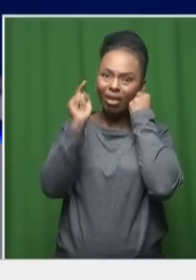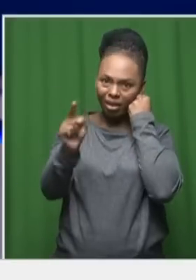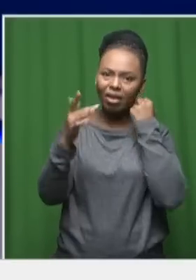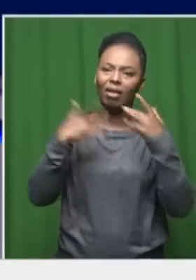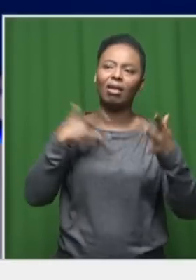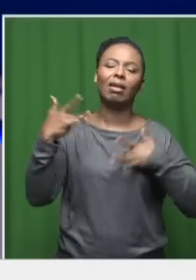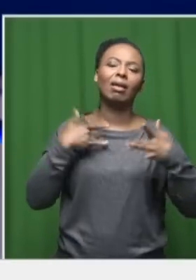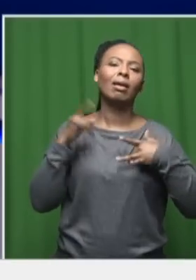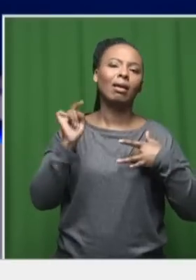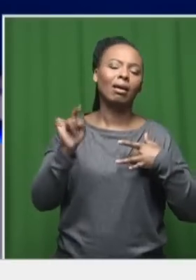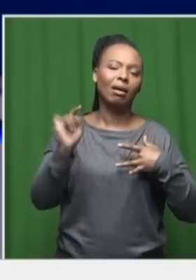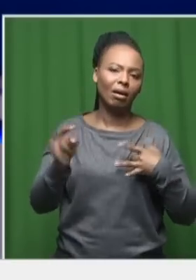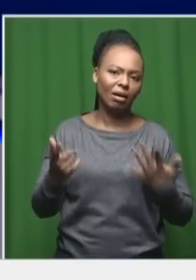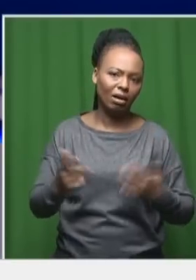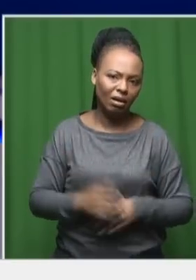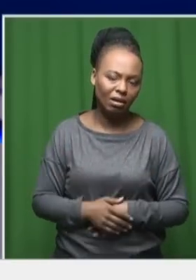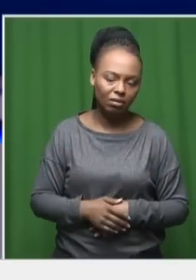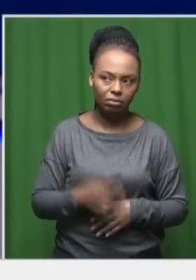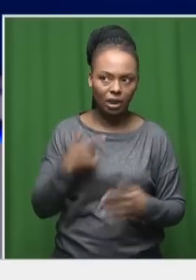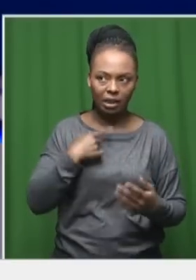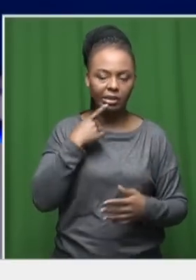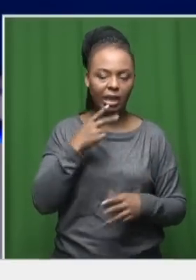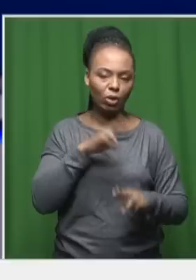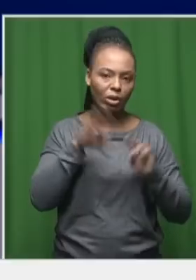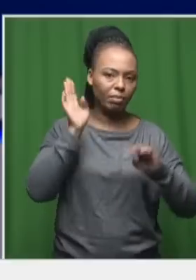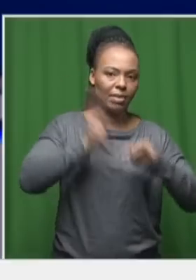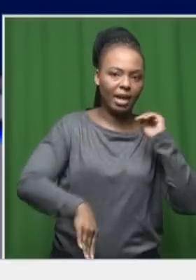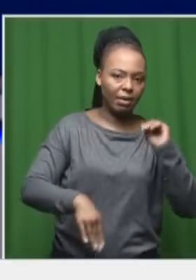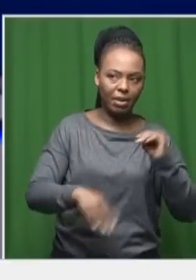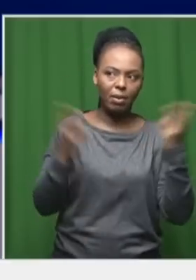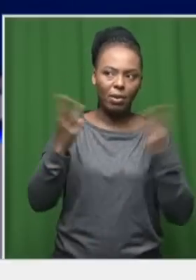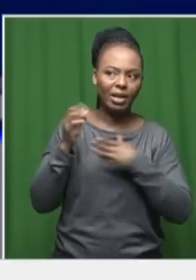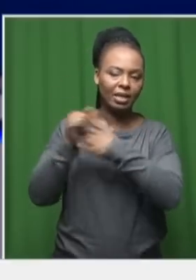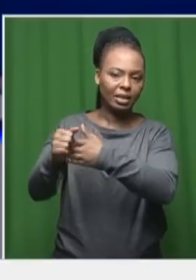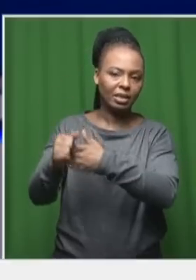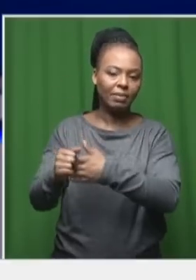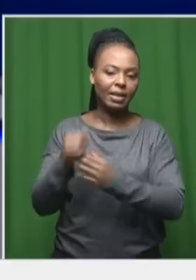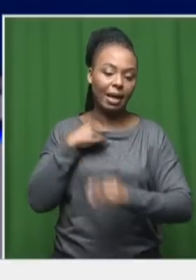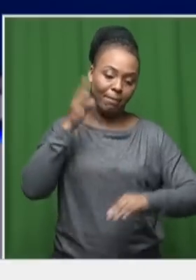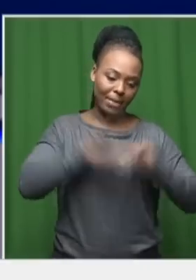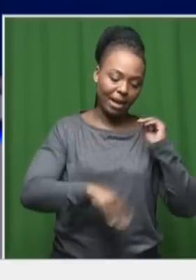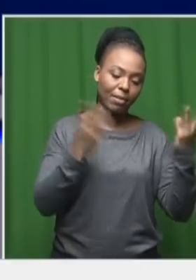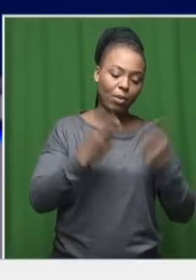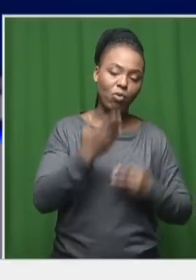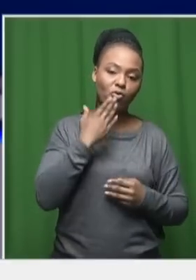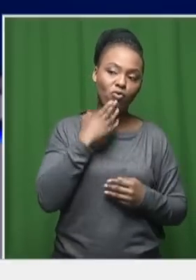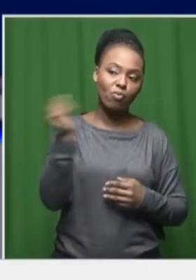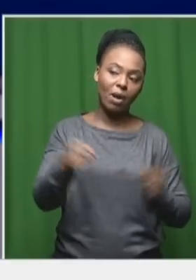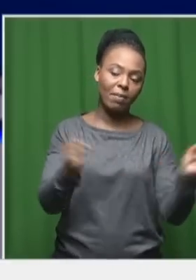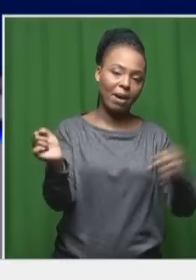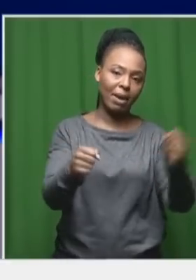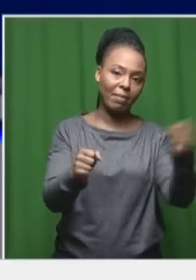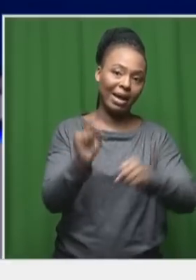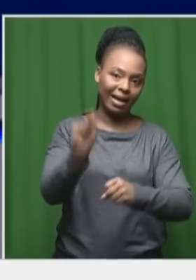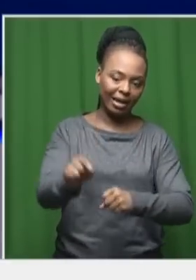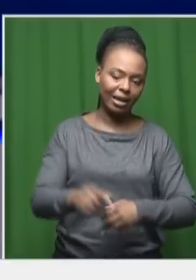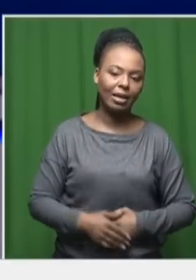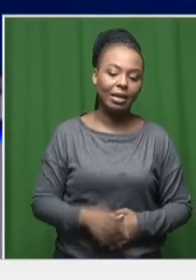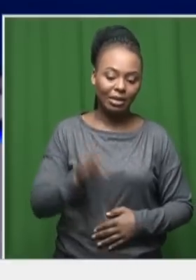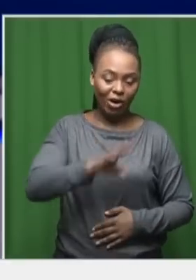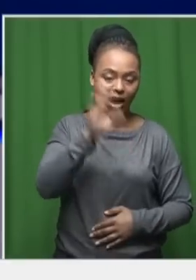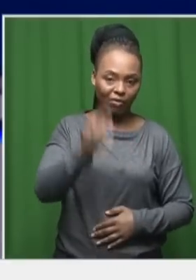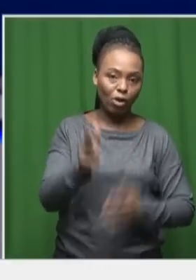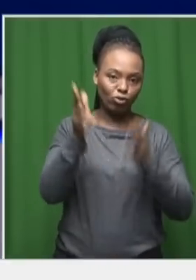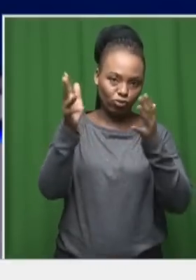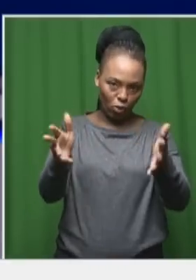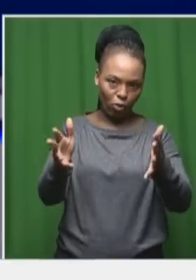says, I don't blame the people in leadership for what they do. I blame the people that put them there, who keep them there. And I think South Africa, that's the case. But